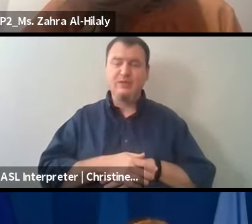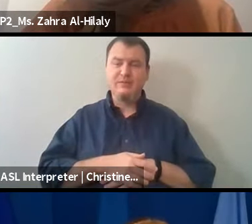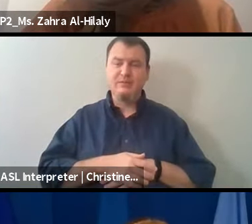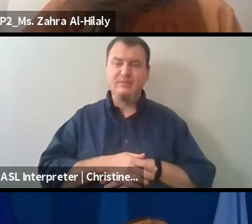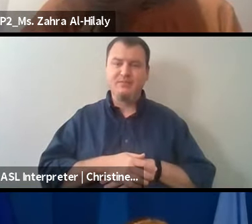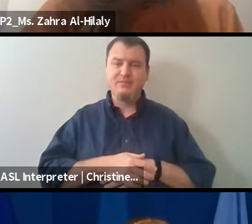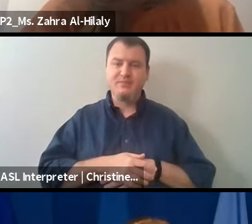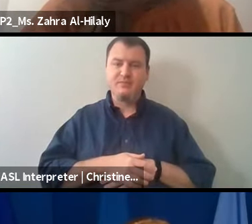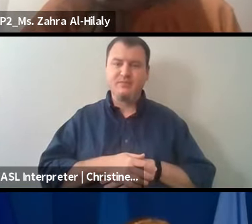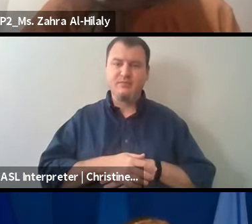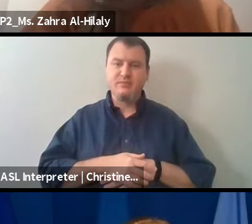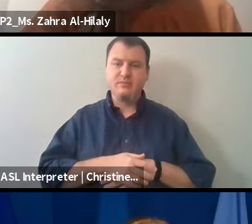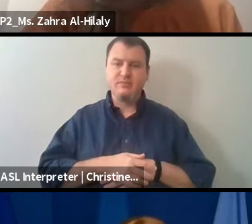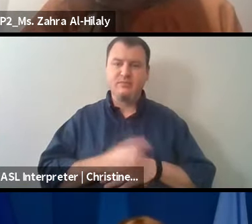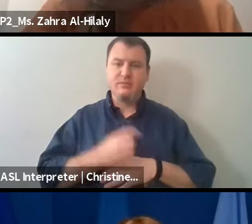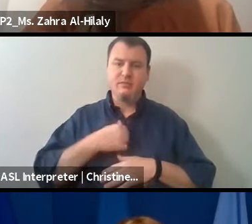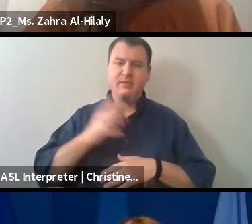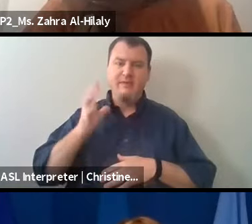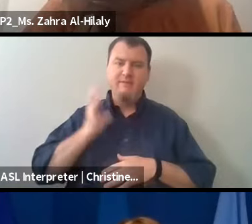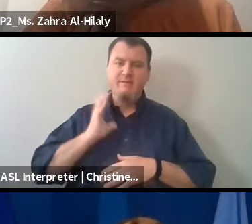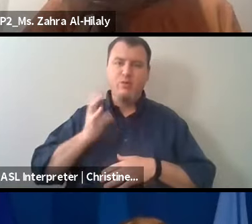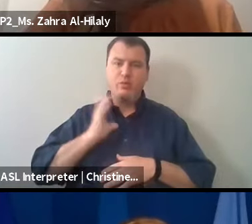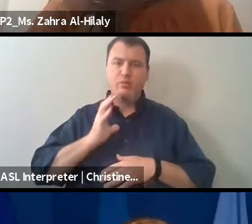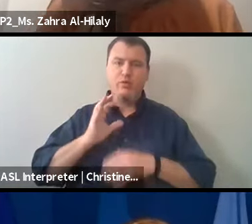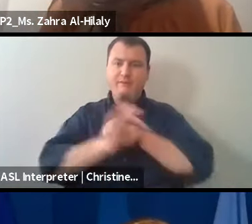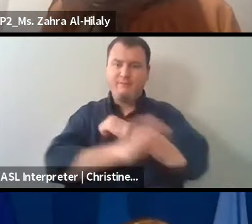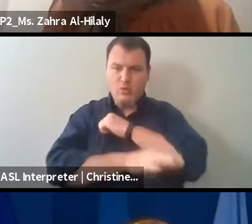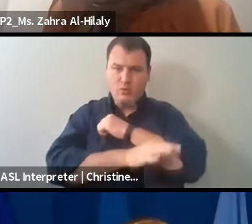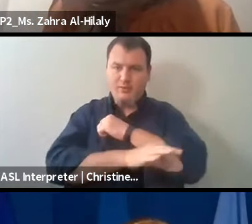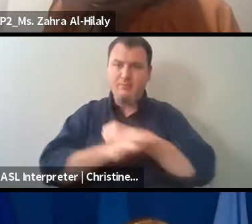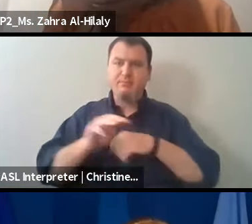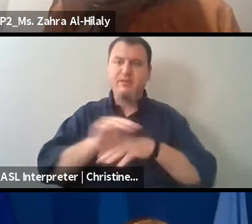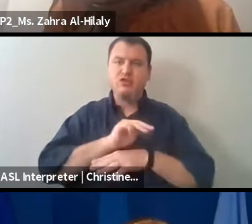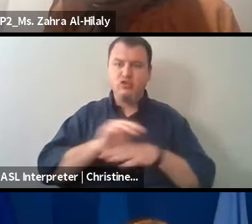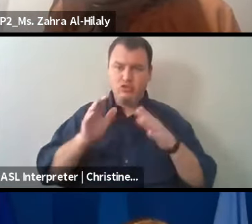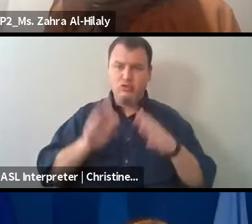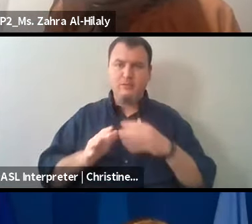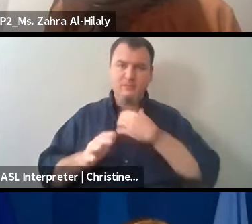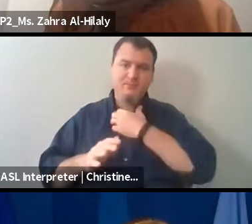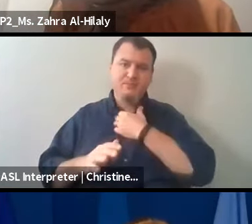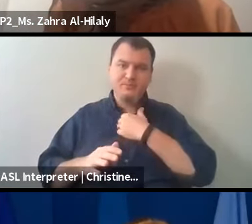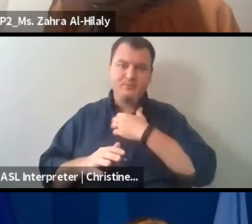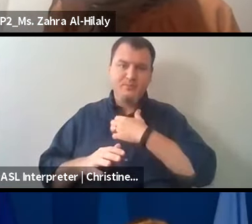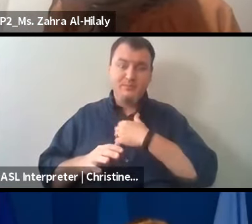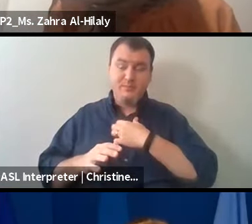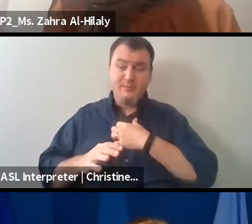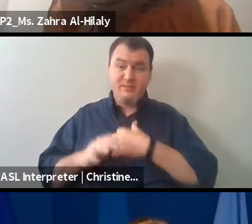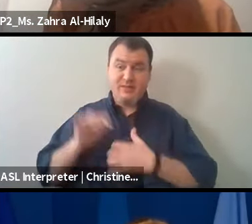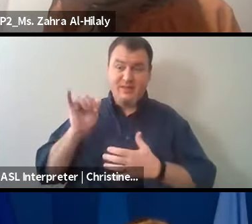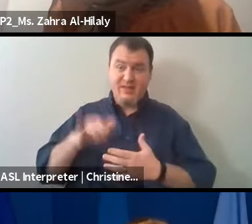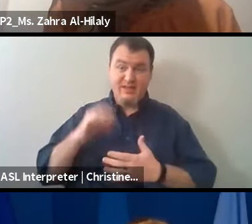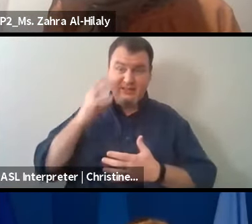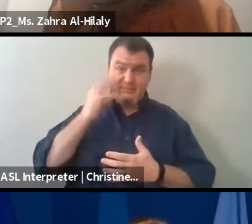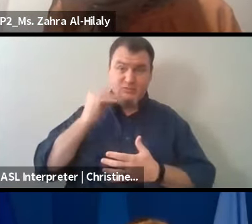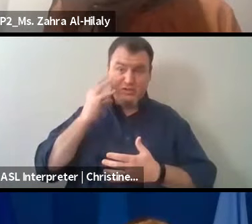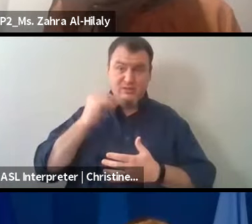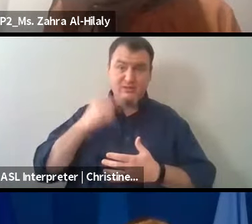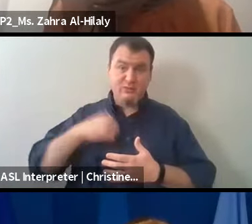I am a former minister, foreign minister. So I, from that experience, I